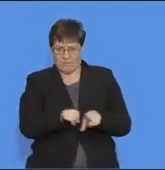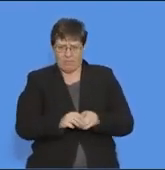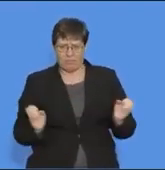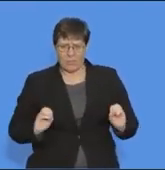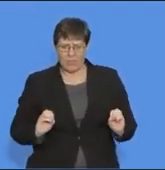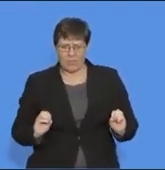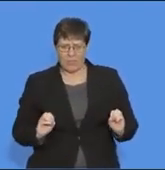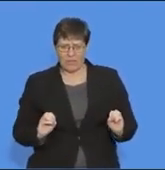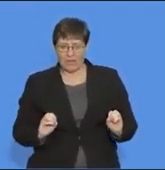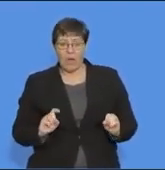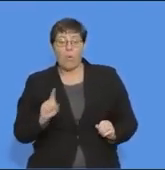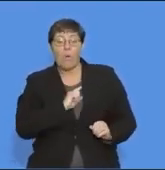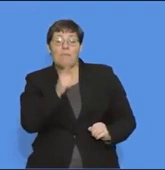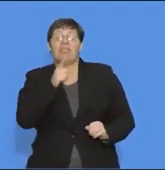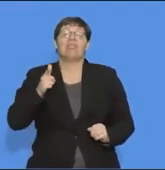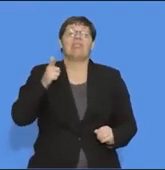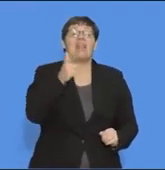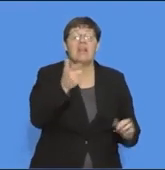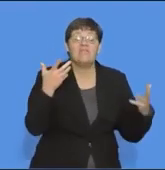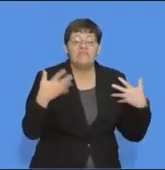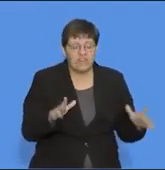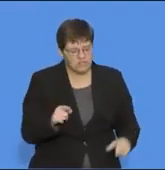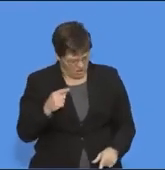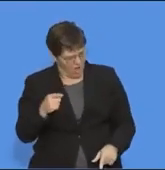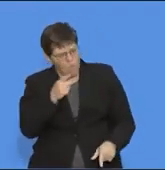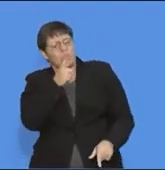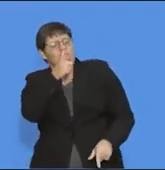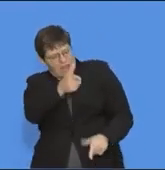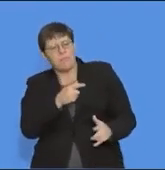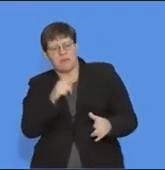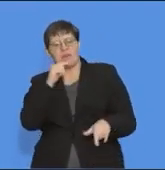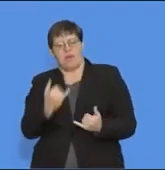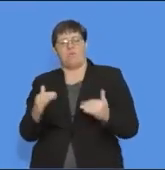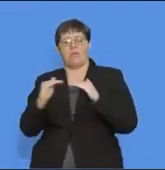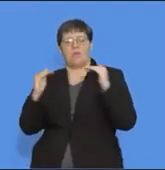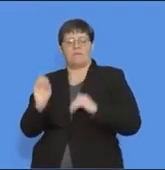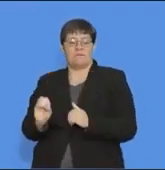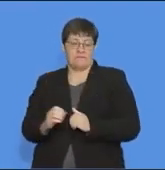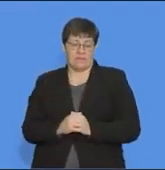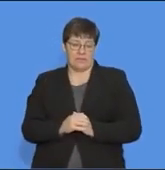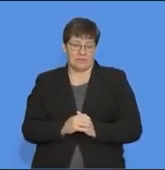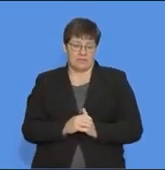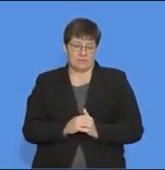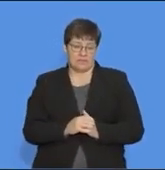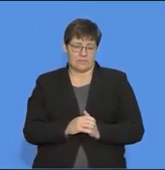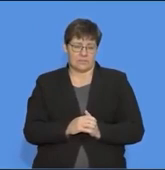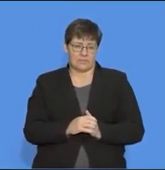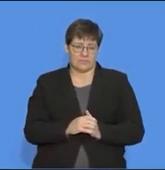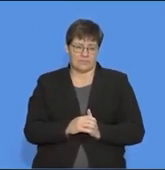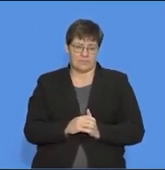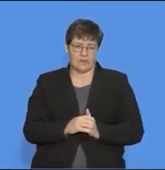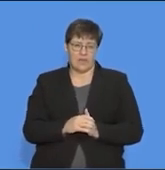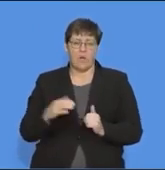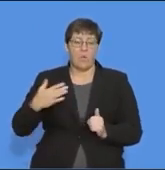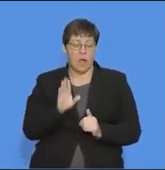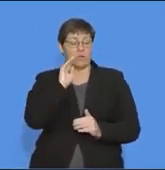don't look like they are equal. But because I told you, then you can claim that they are equal. And then they